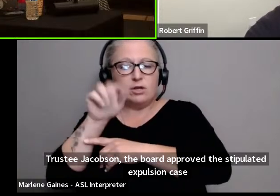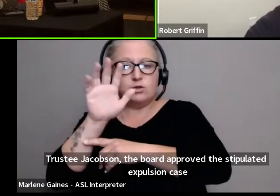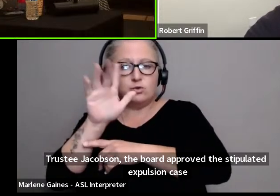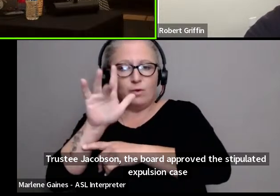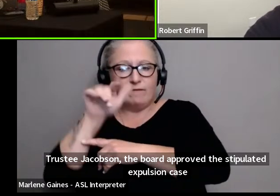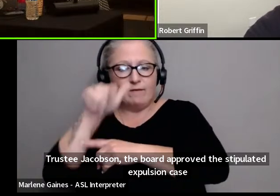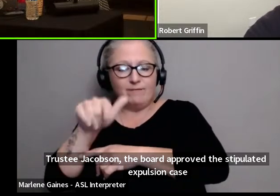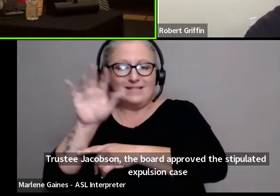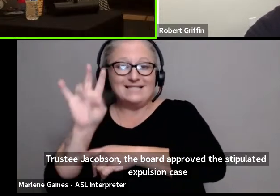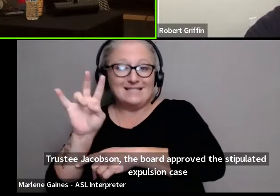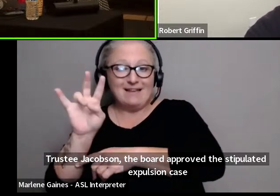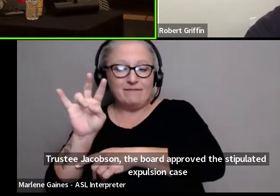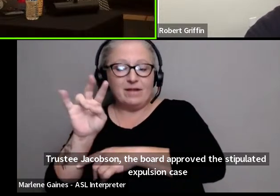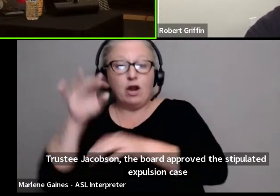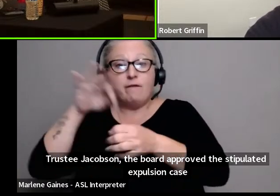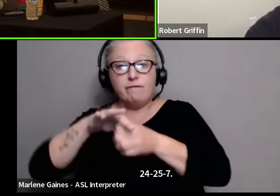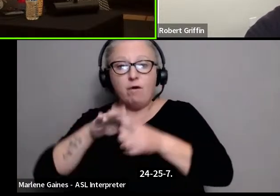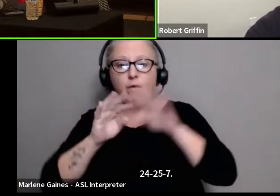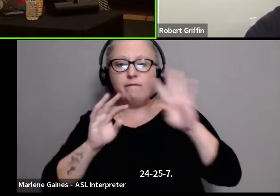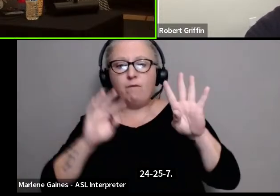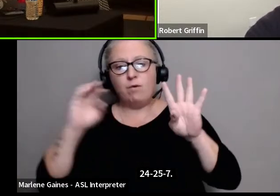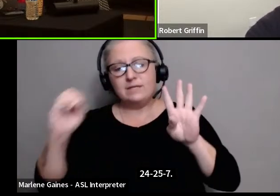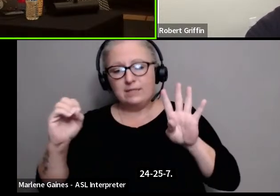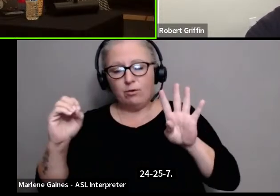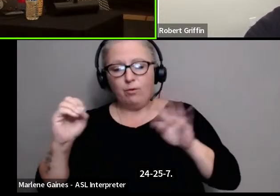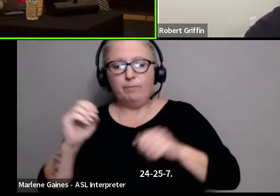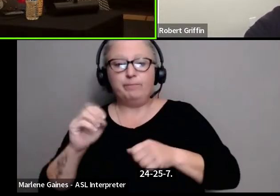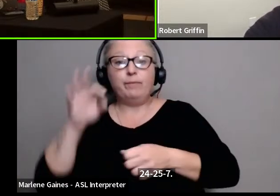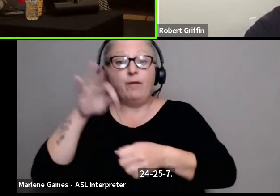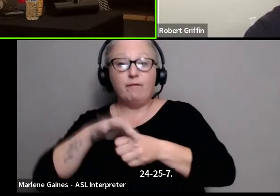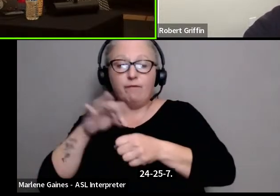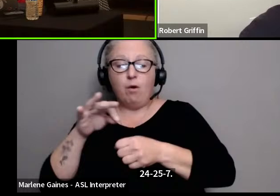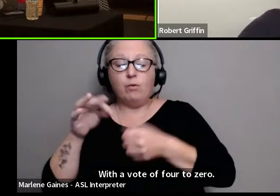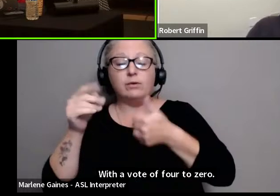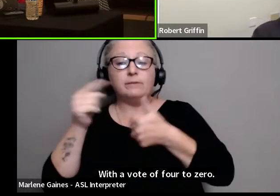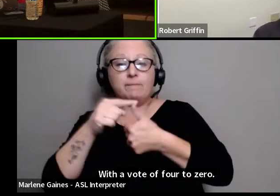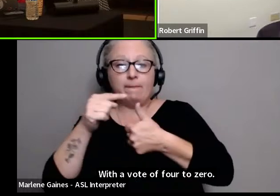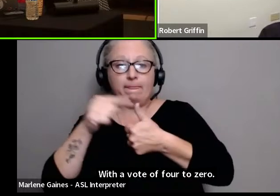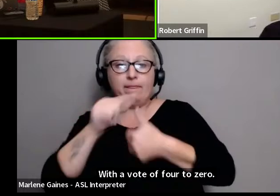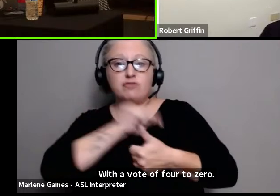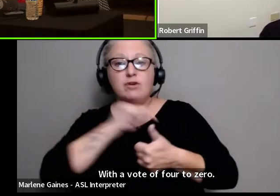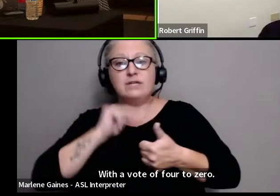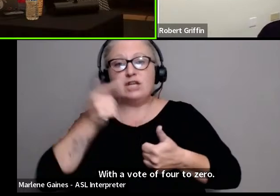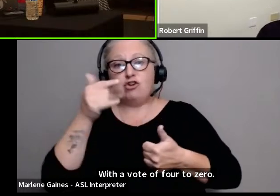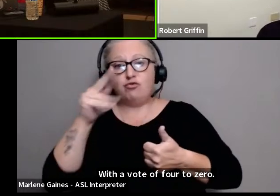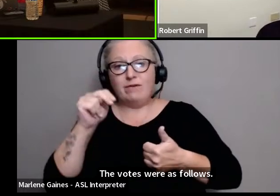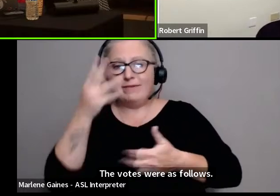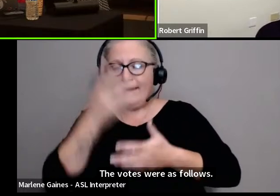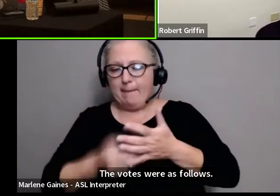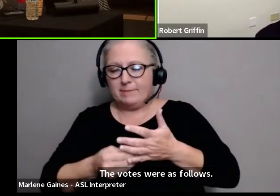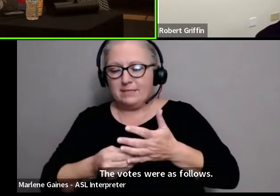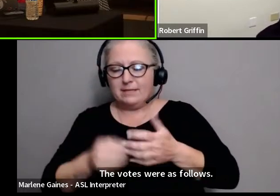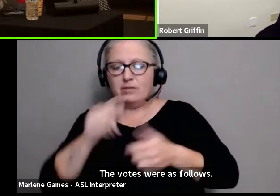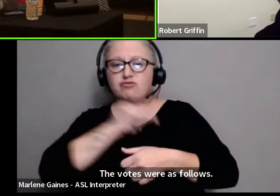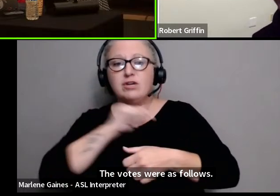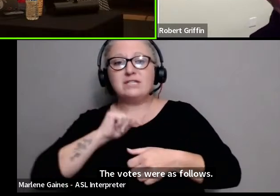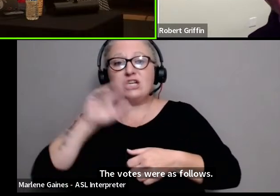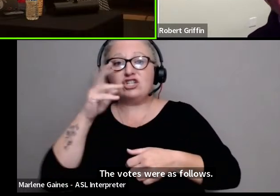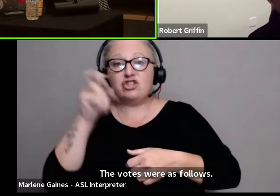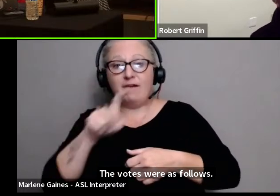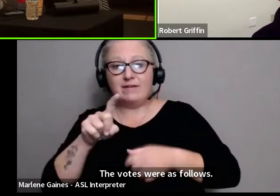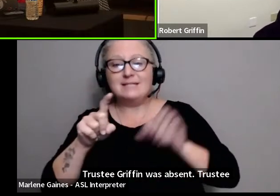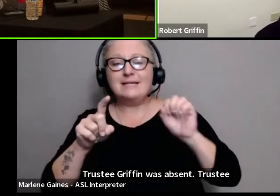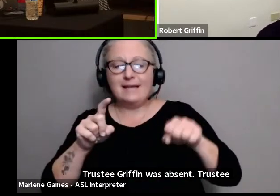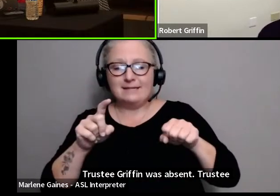24-25-7 with a vote of 4-0. The votes were as follows. Trustee Griffin was absent. Trustee Chavez